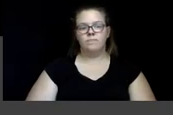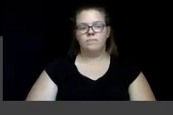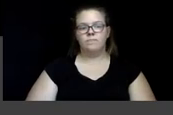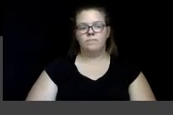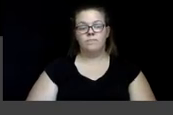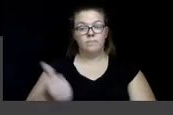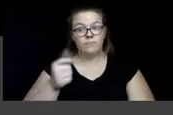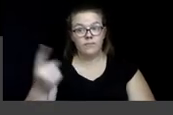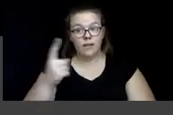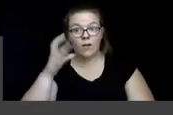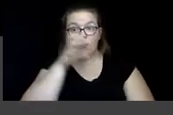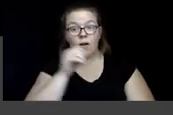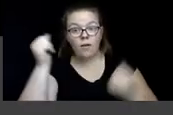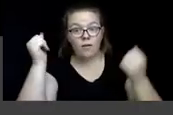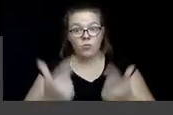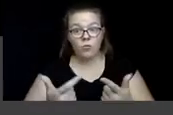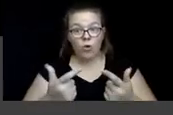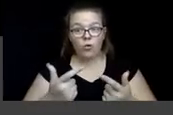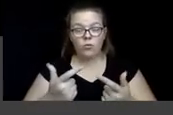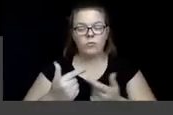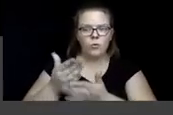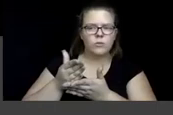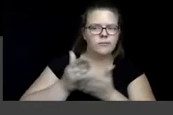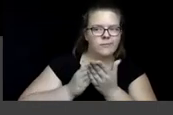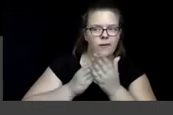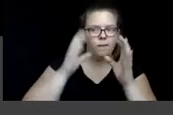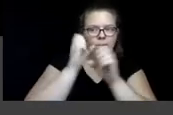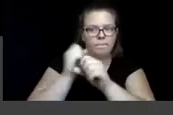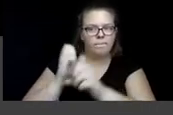Did anybody guess all the, or some of the acronyms, Lori?